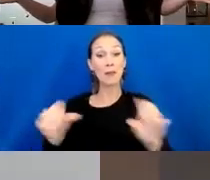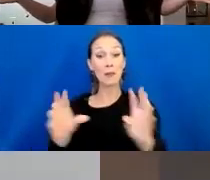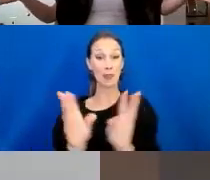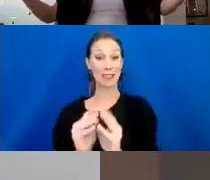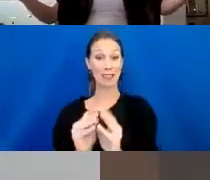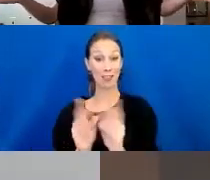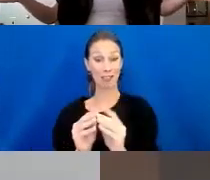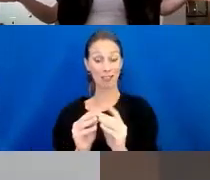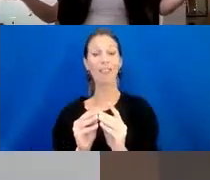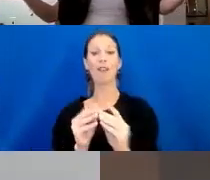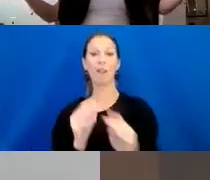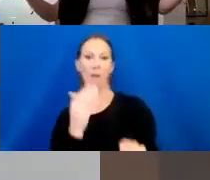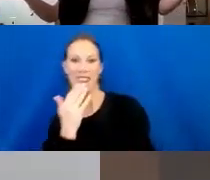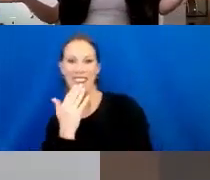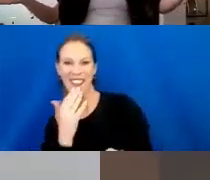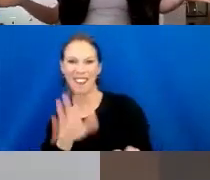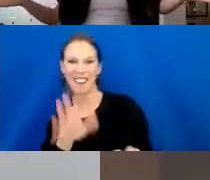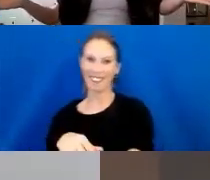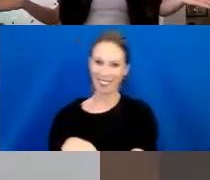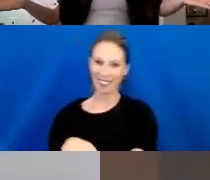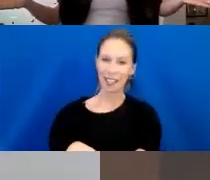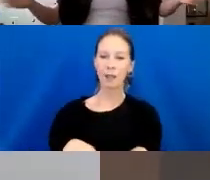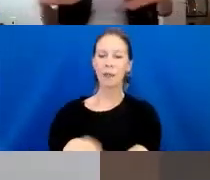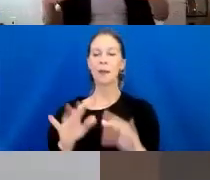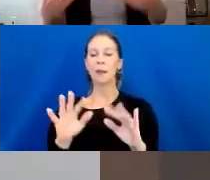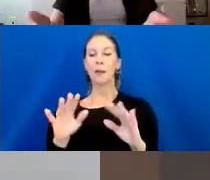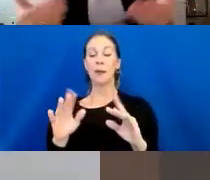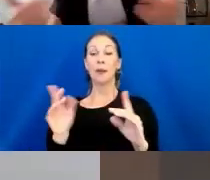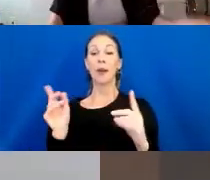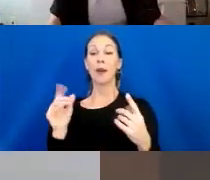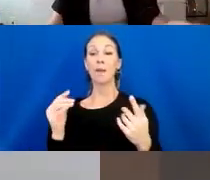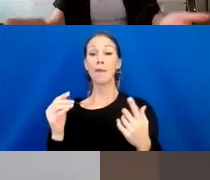that, thank you, that's great, that